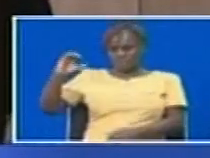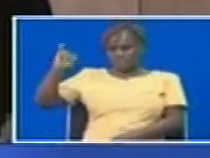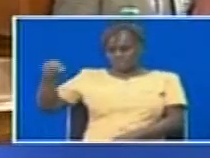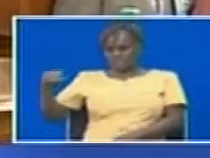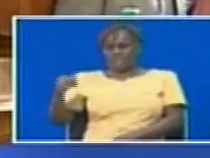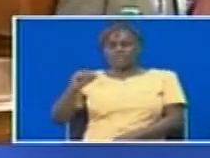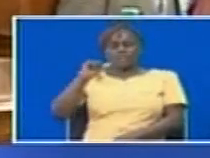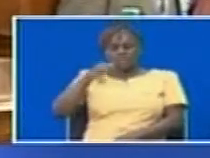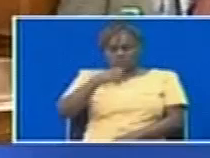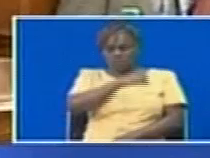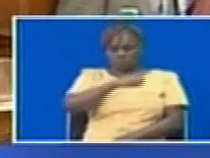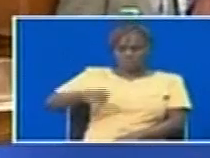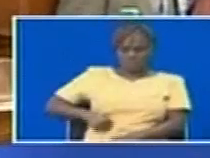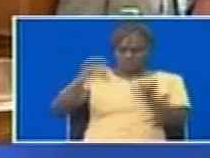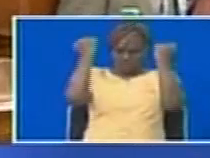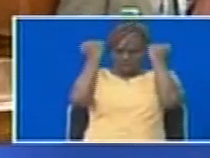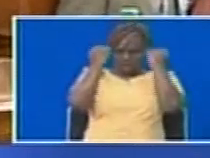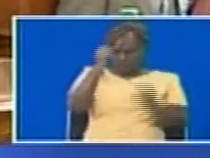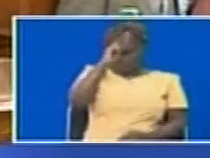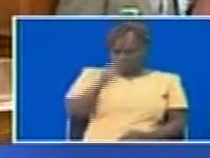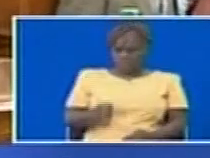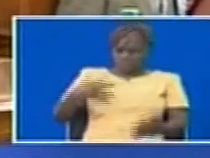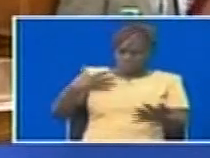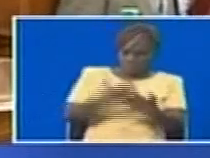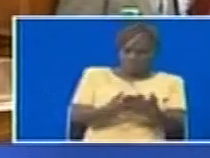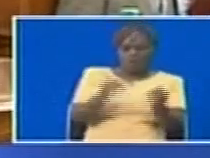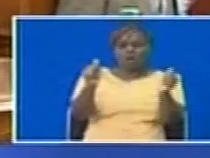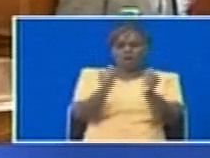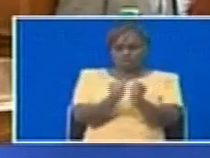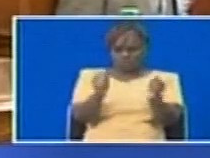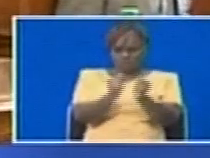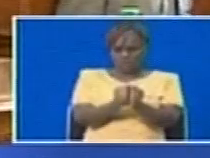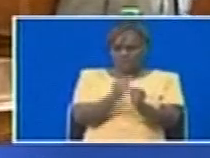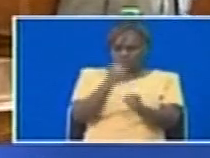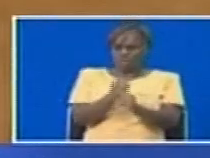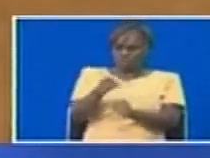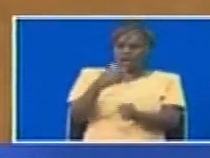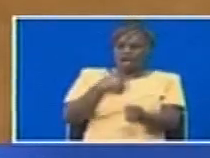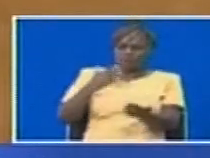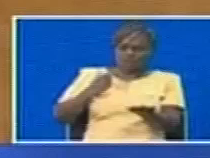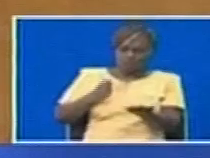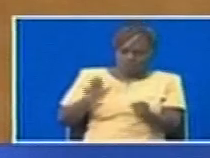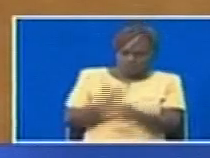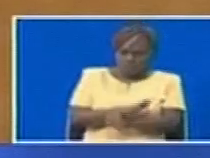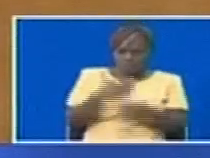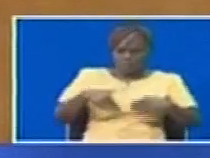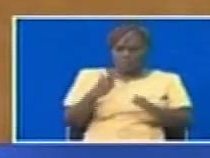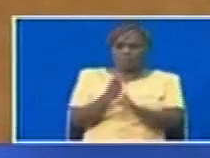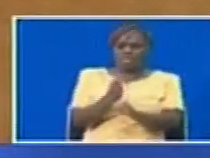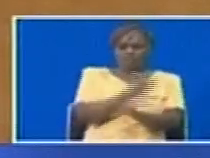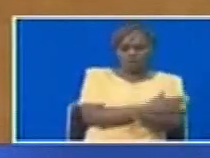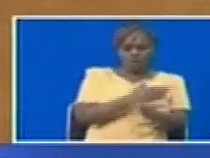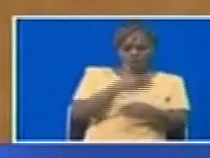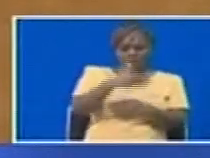and a new Supreme Court judge by October to ensure that the Supreme Court will have a full bench well before the